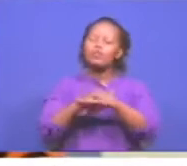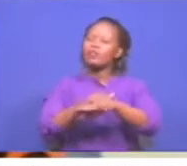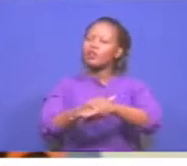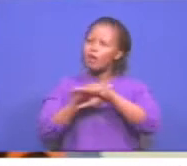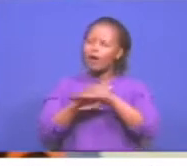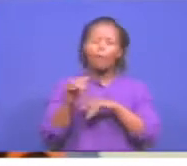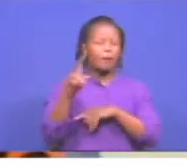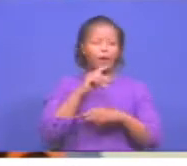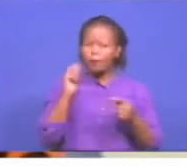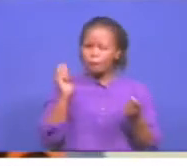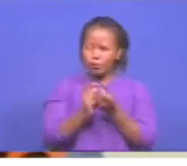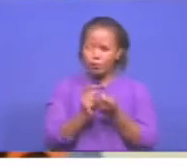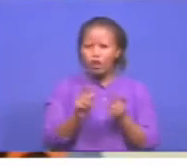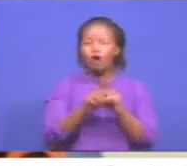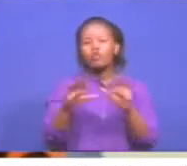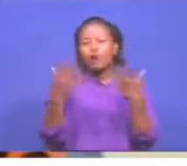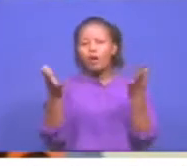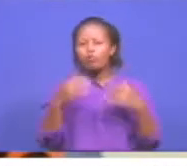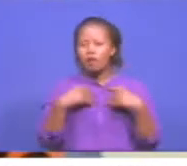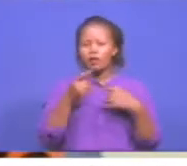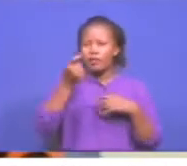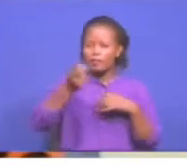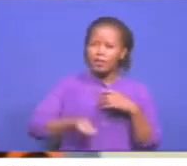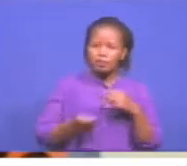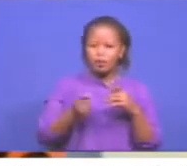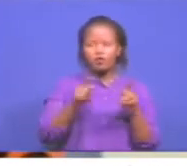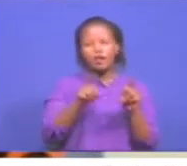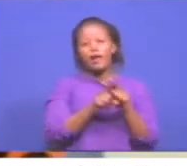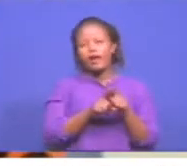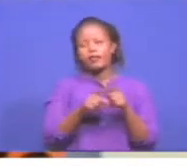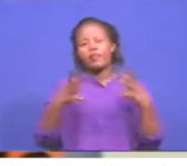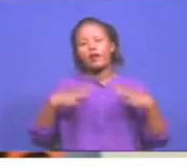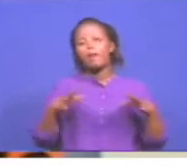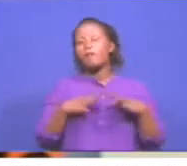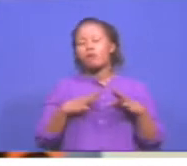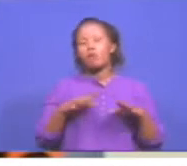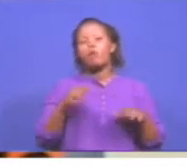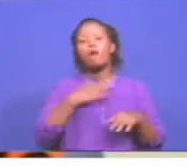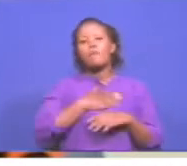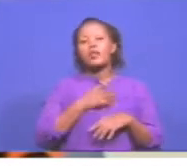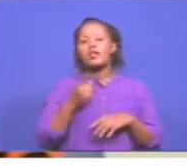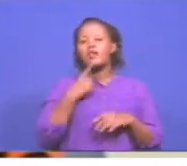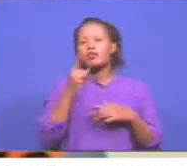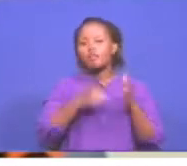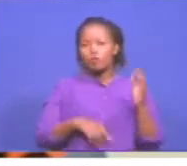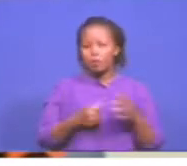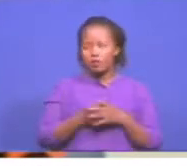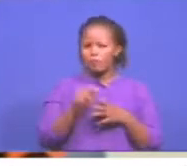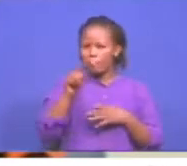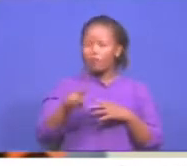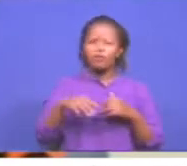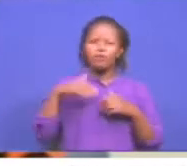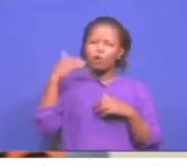syntax, and editorial judgment as gatekeepers. And I must say that training was to carry us through our